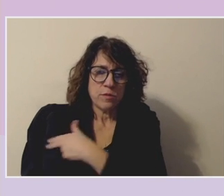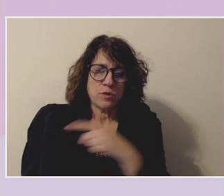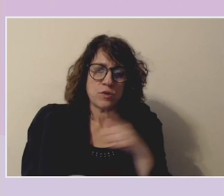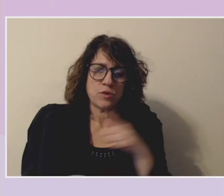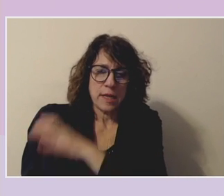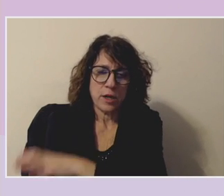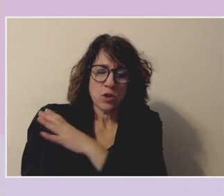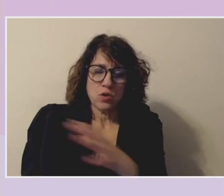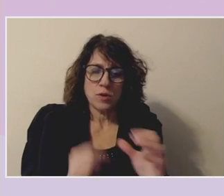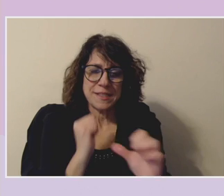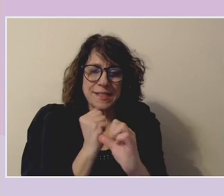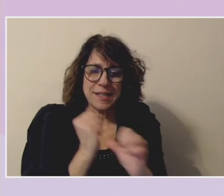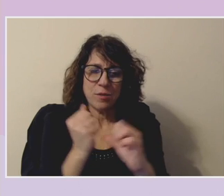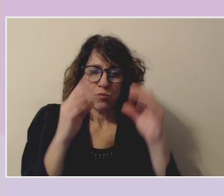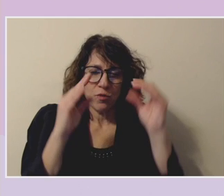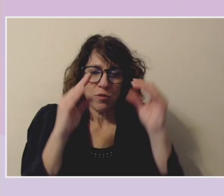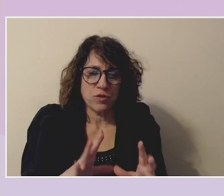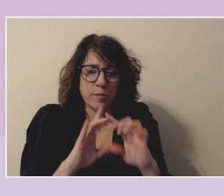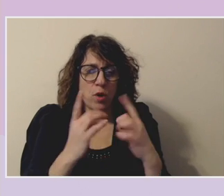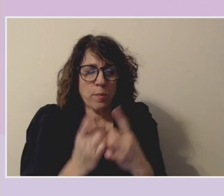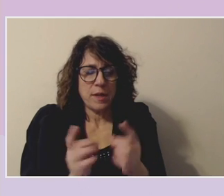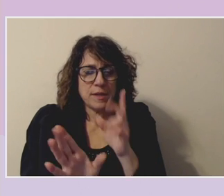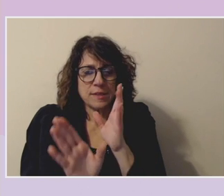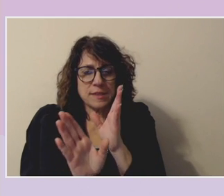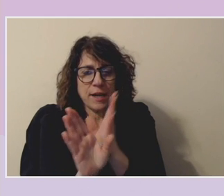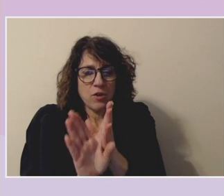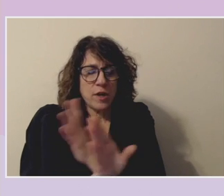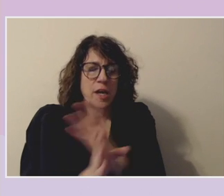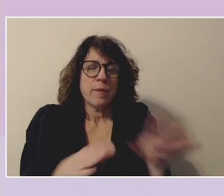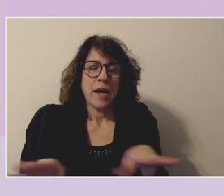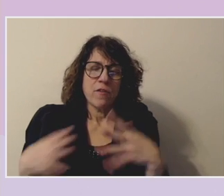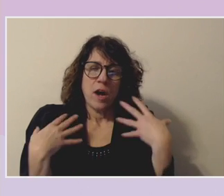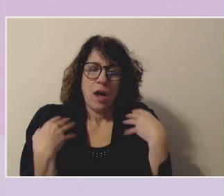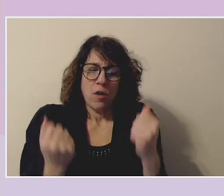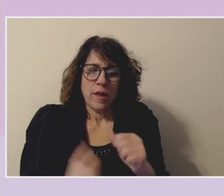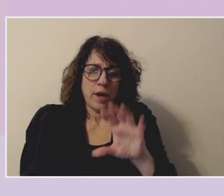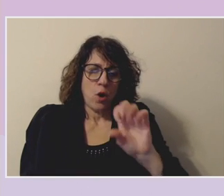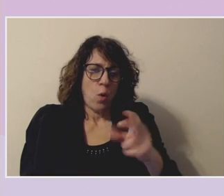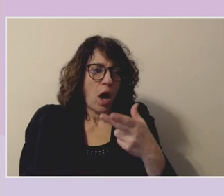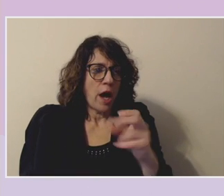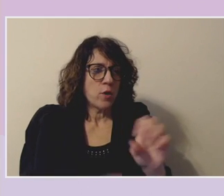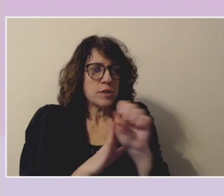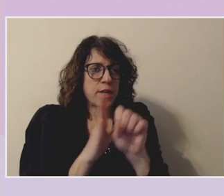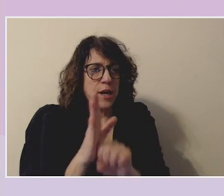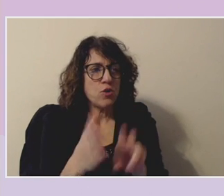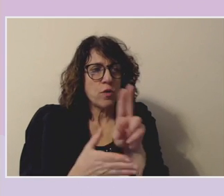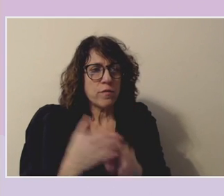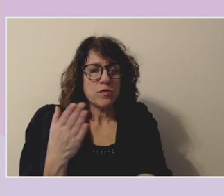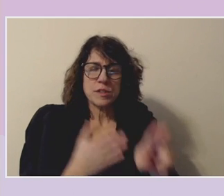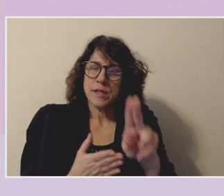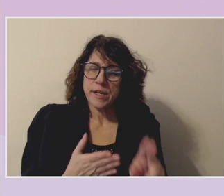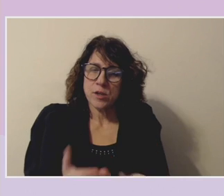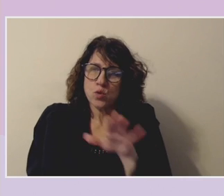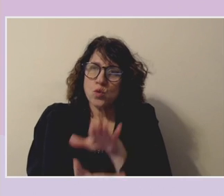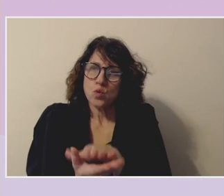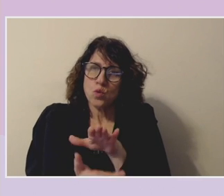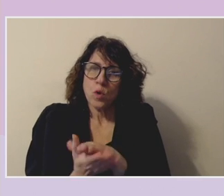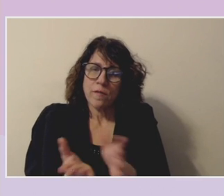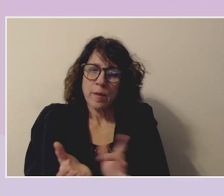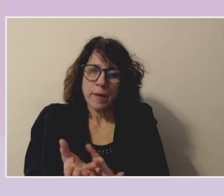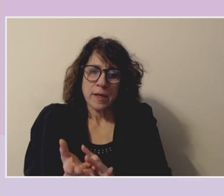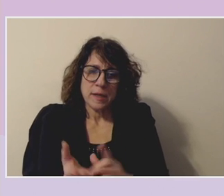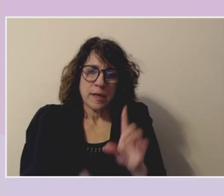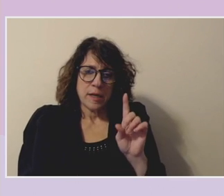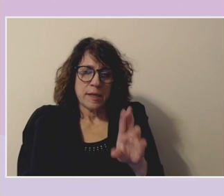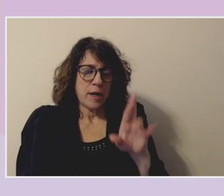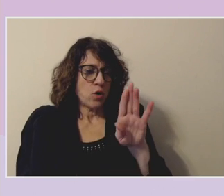and Behavioral Health at The Ohio State University College of Medicine. Dr. Bodapati works closely